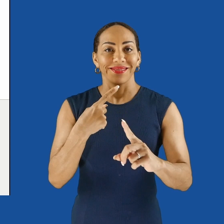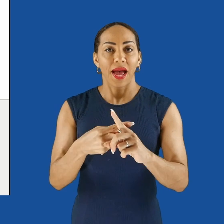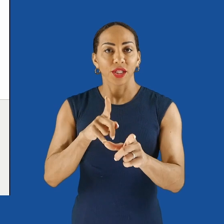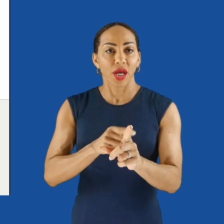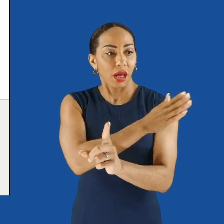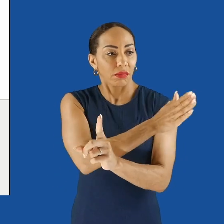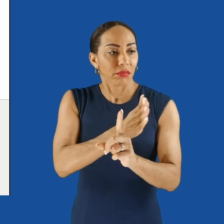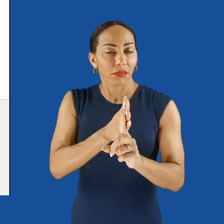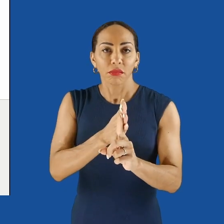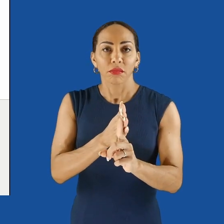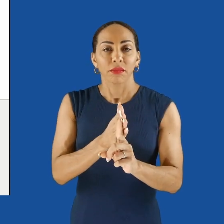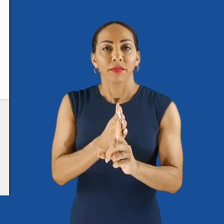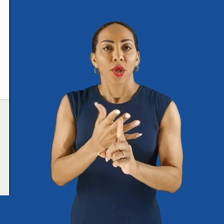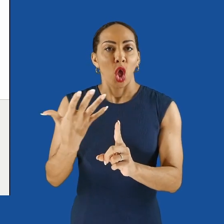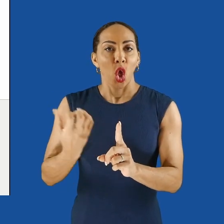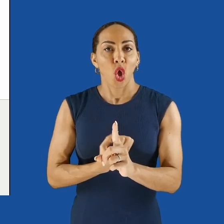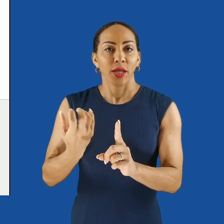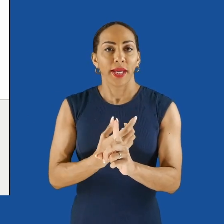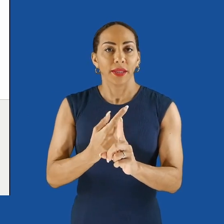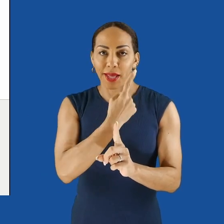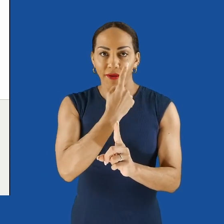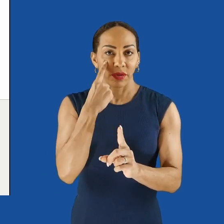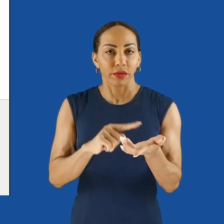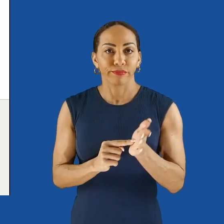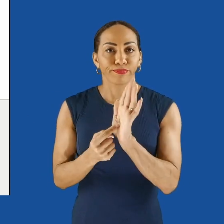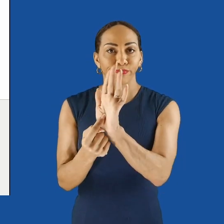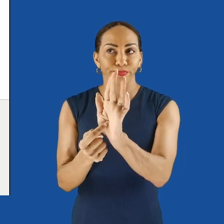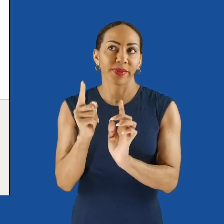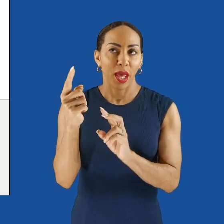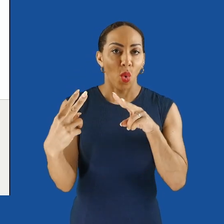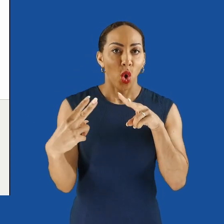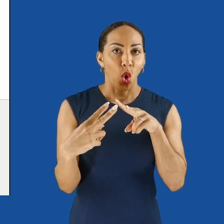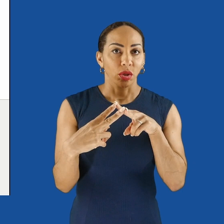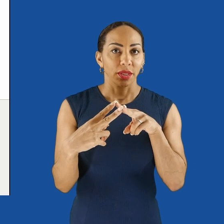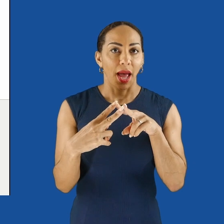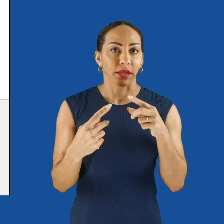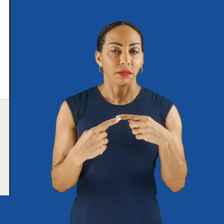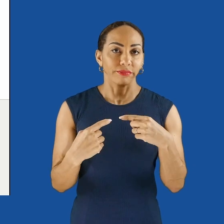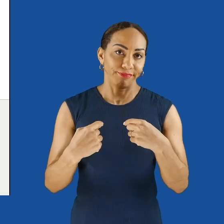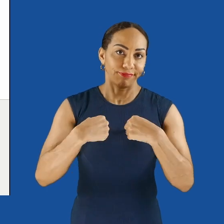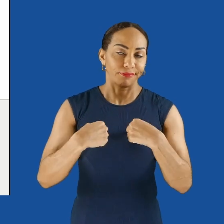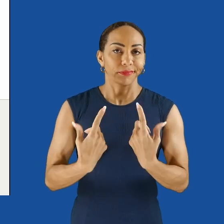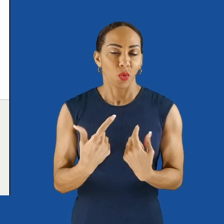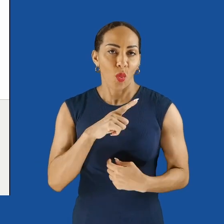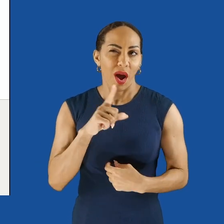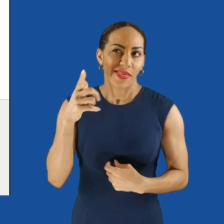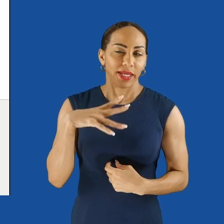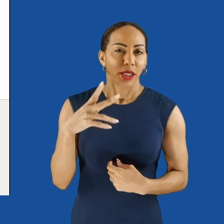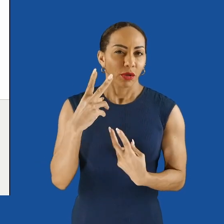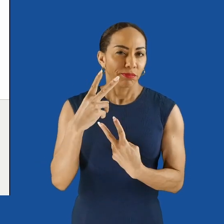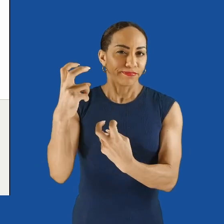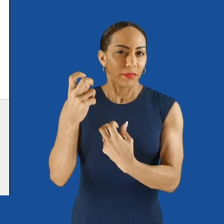We will tell you if we need this information when we contact you about your application. This is so we can understand more about